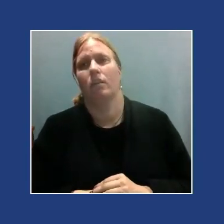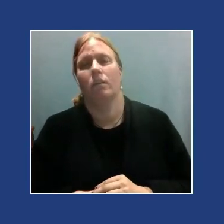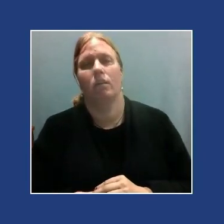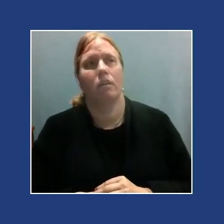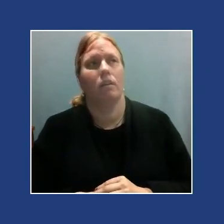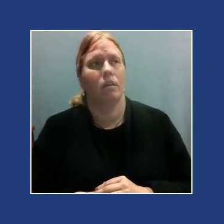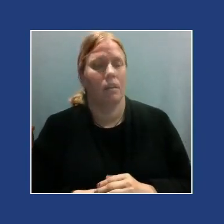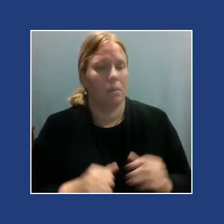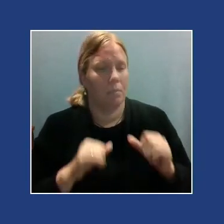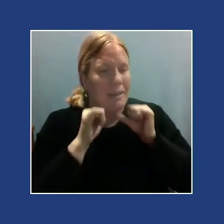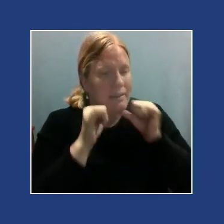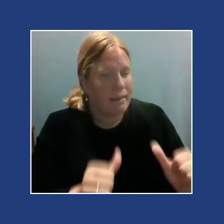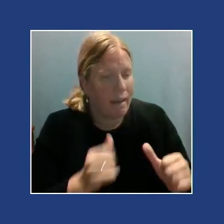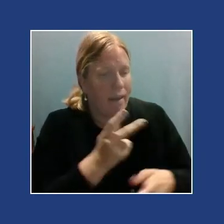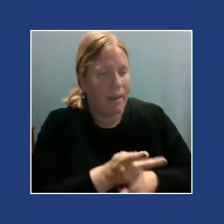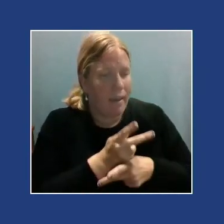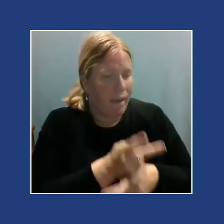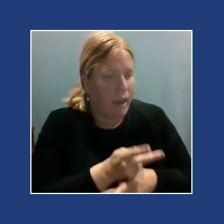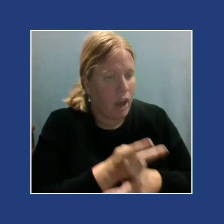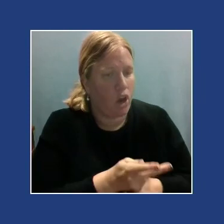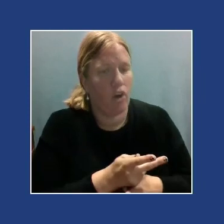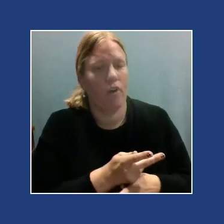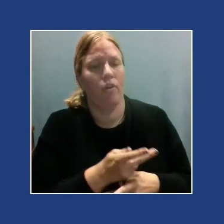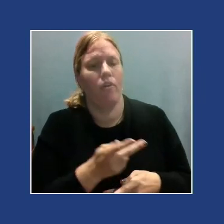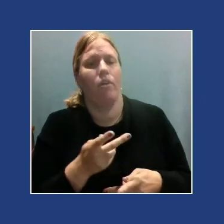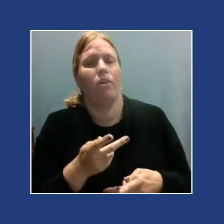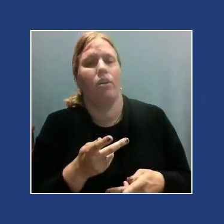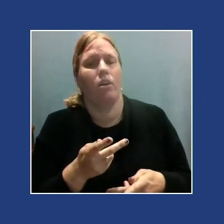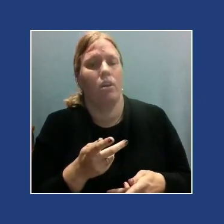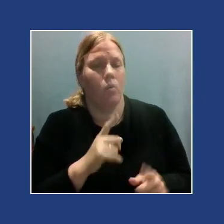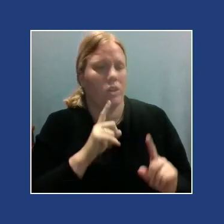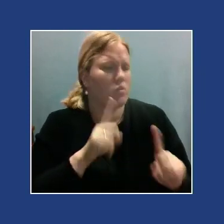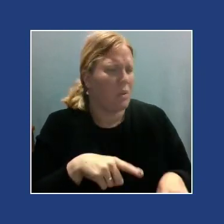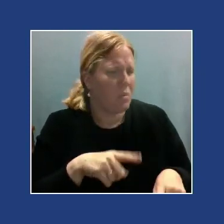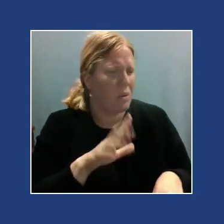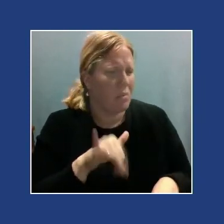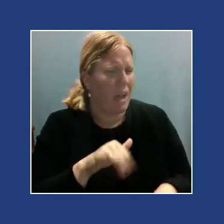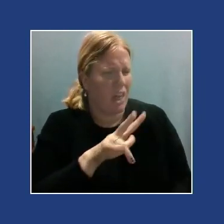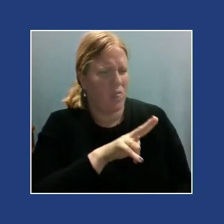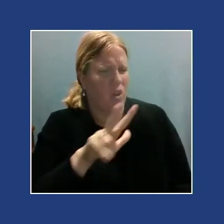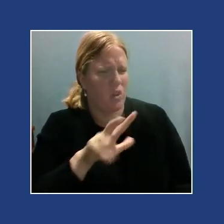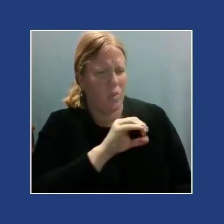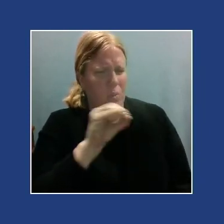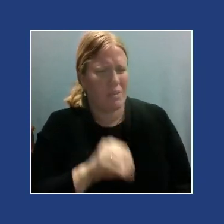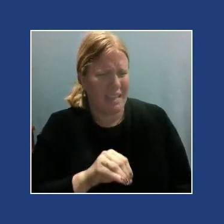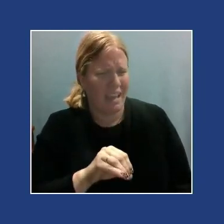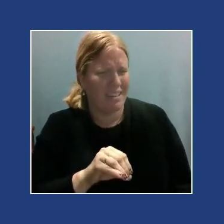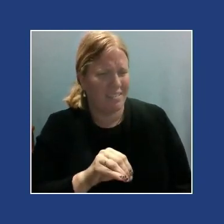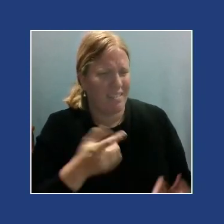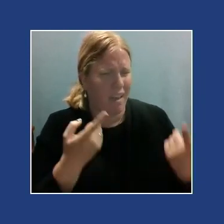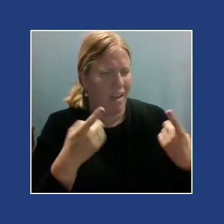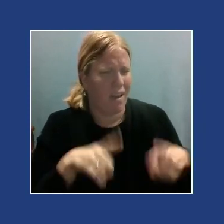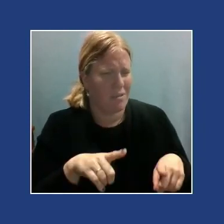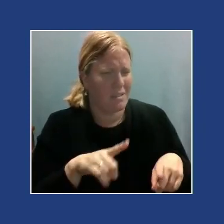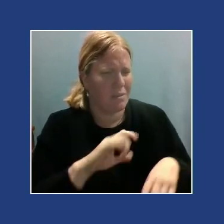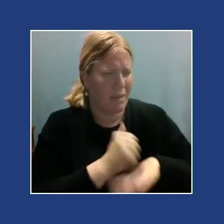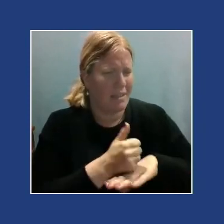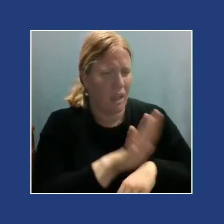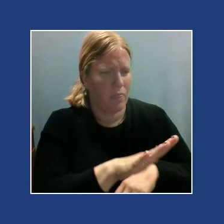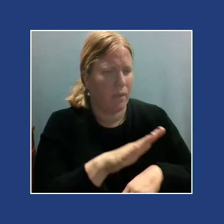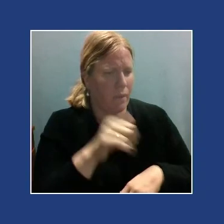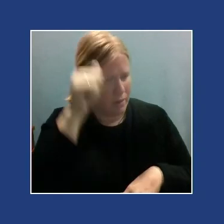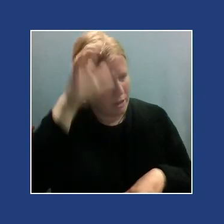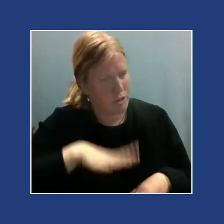being denied care, which we see reported by 33% of trans and gender diverse people based on their gender identity or